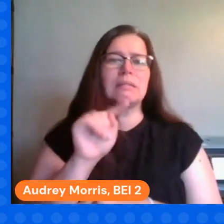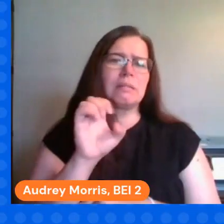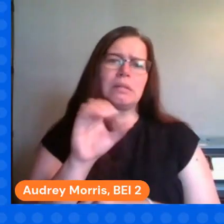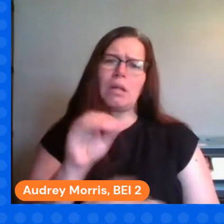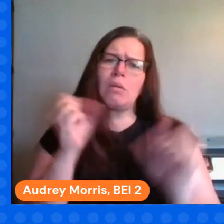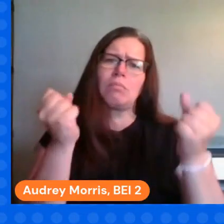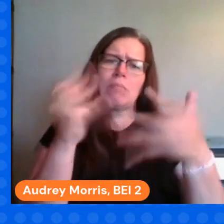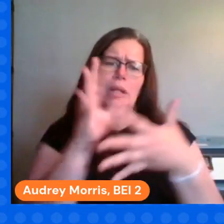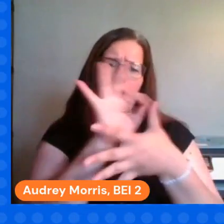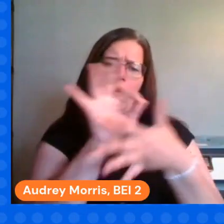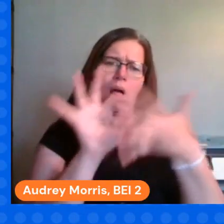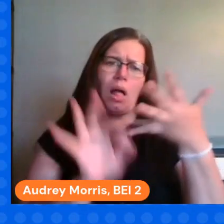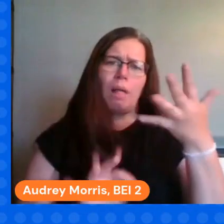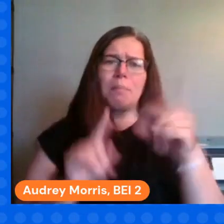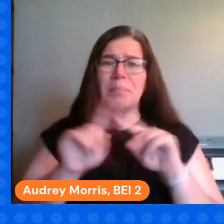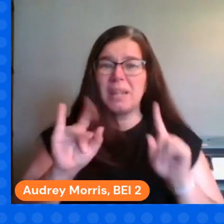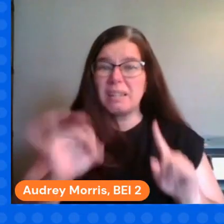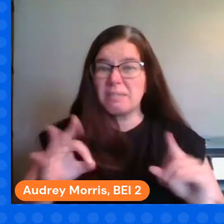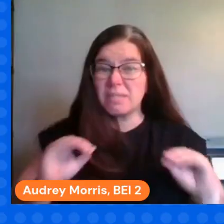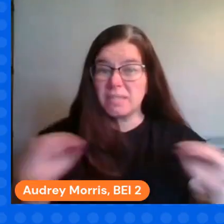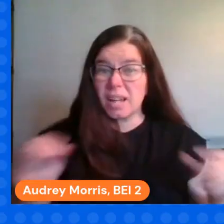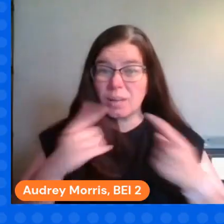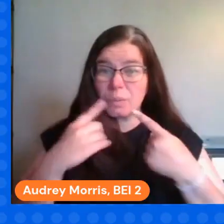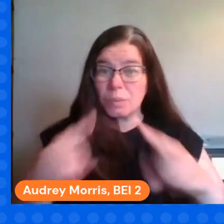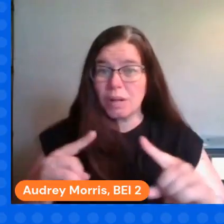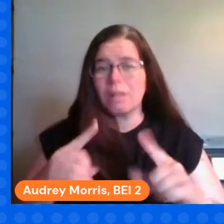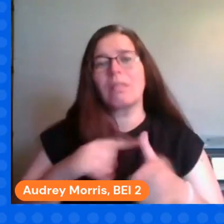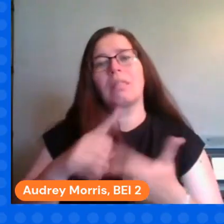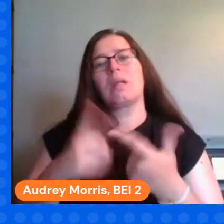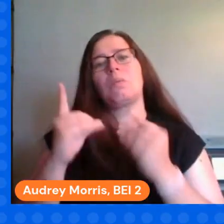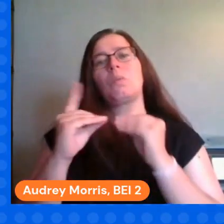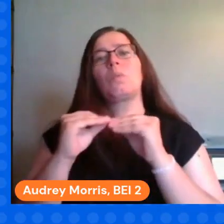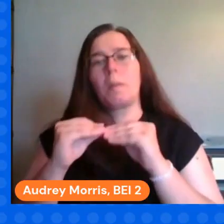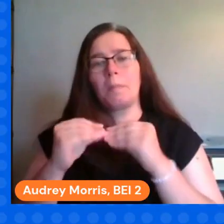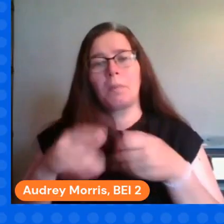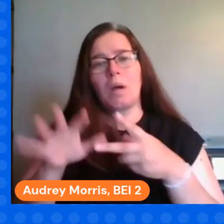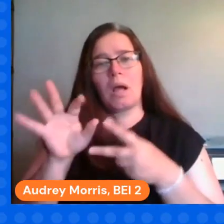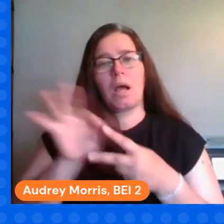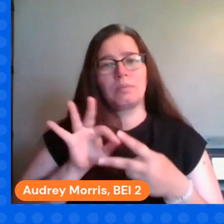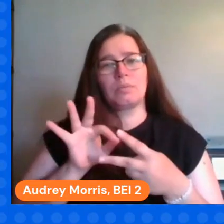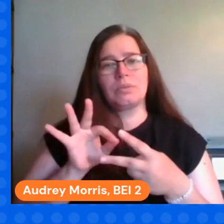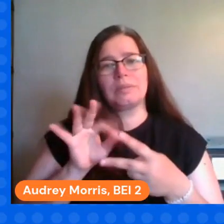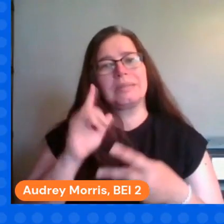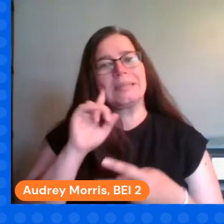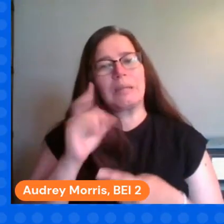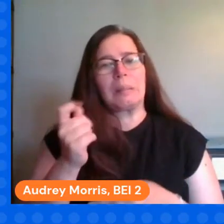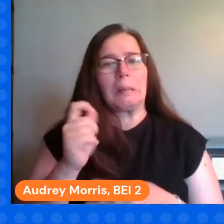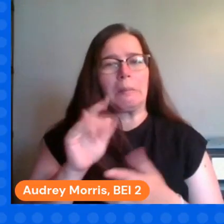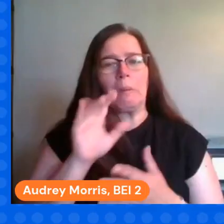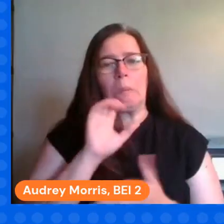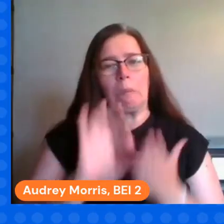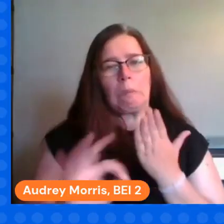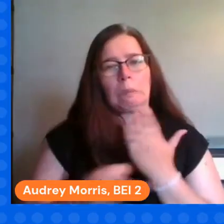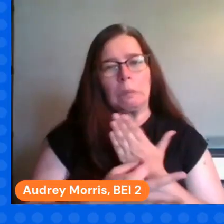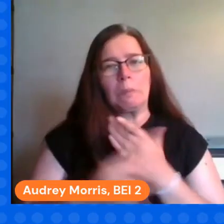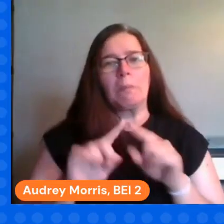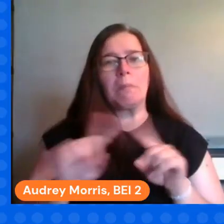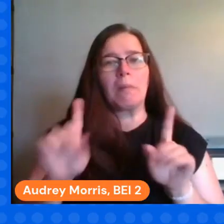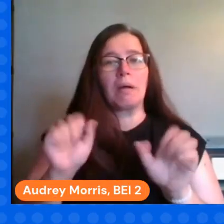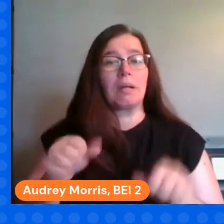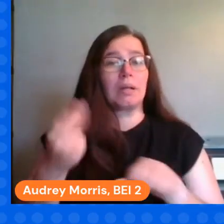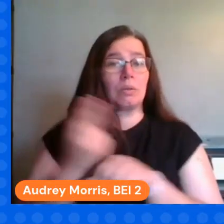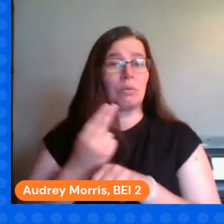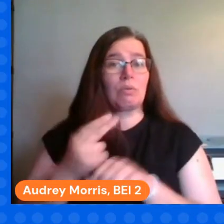none of those work for you, there's even one more option, which is sounds a little bit old school now, but you could take a flash drive and we have an option